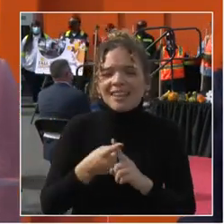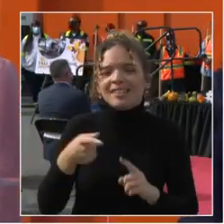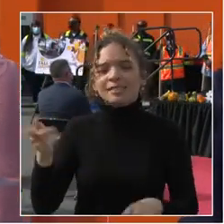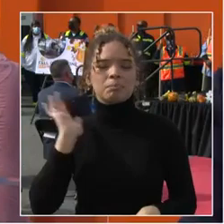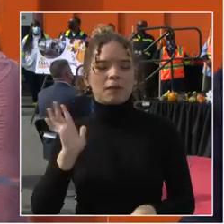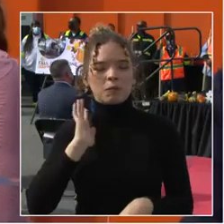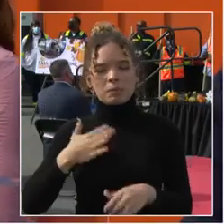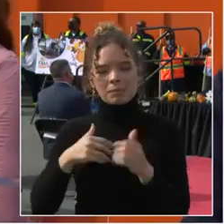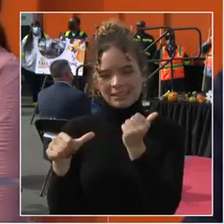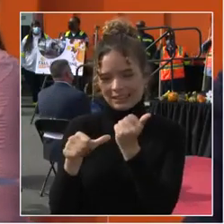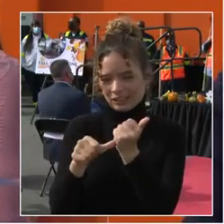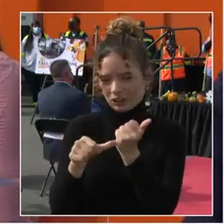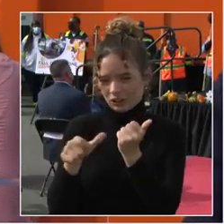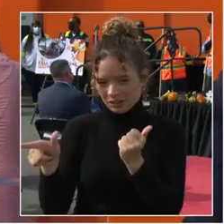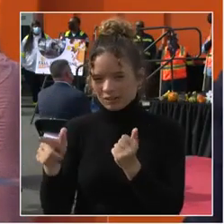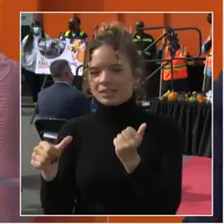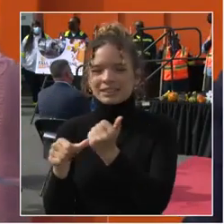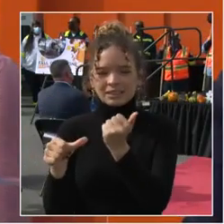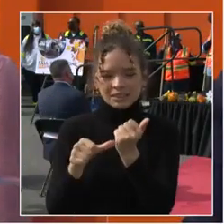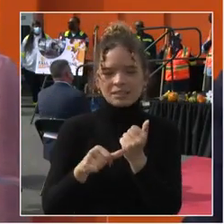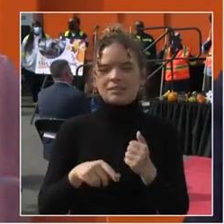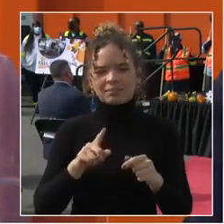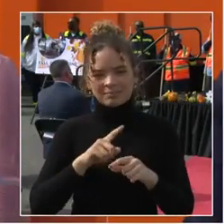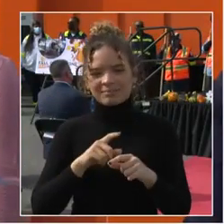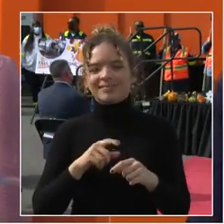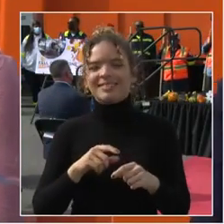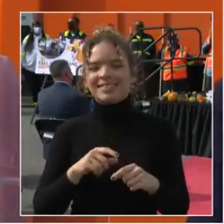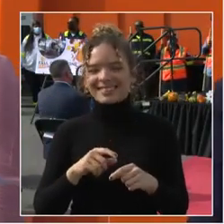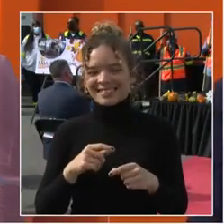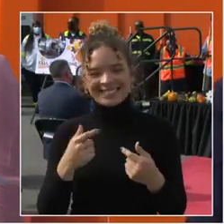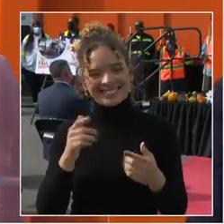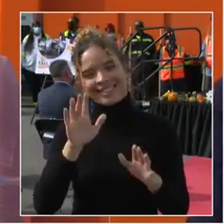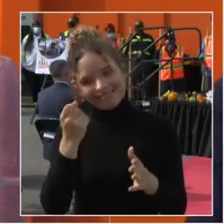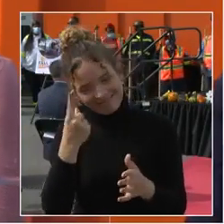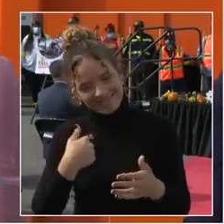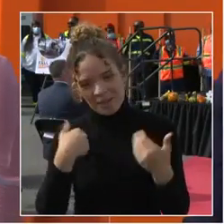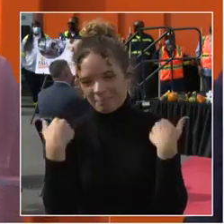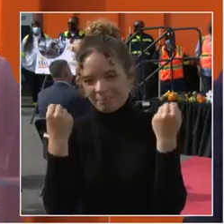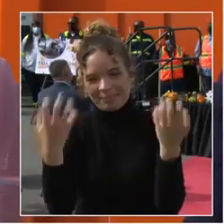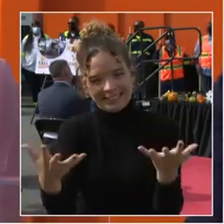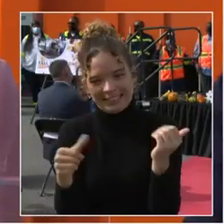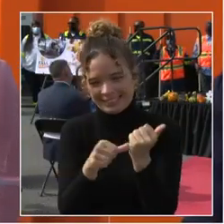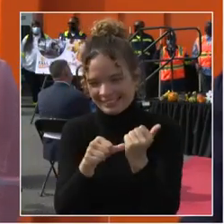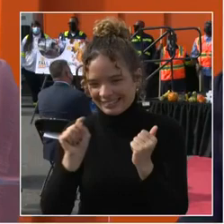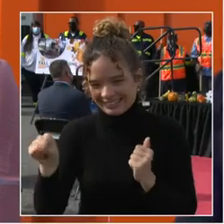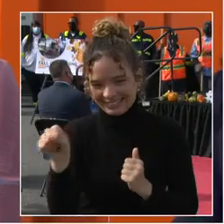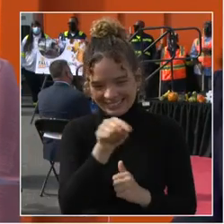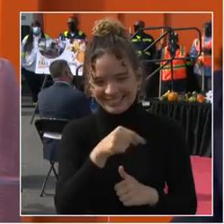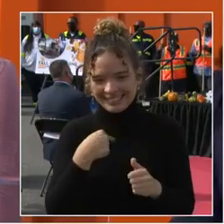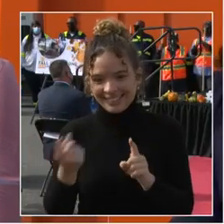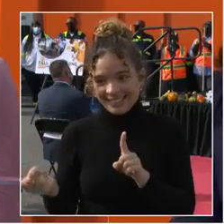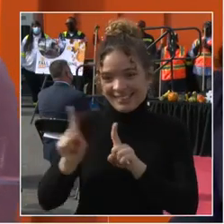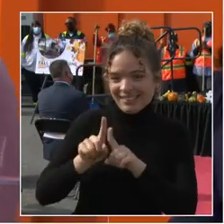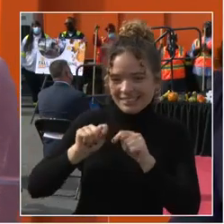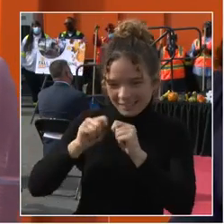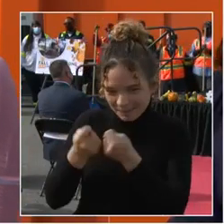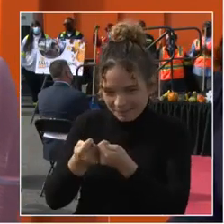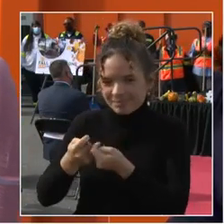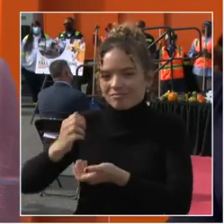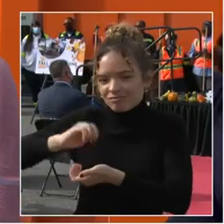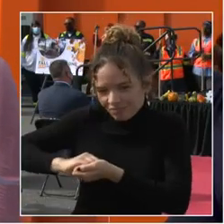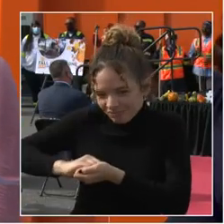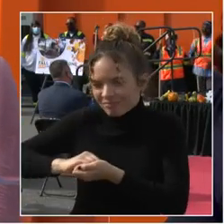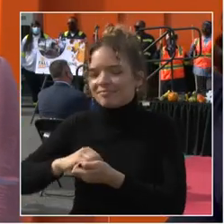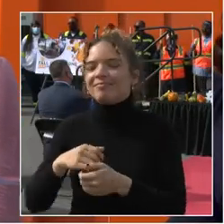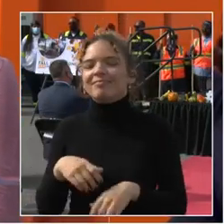assistants. I'm like, because once they're with me, they're stuck with me forever. So we're all family. I appreciate you and everything that you do, and everyone else who I've ever